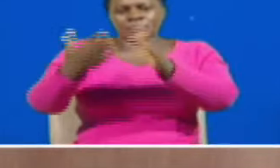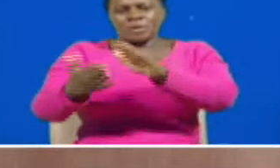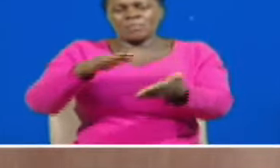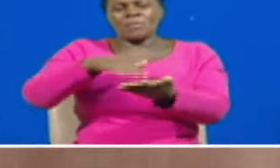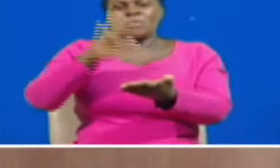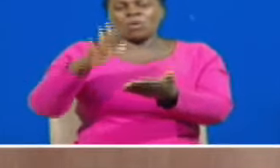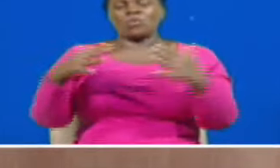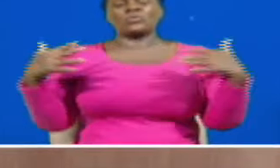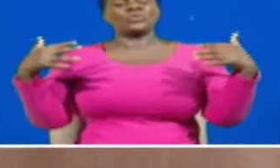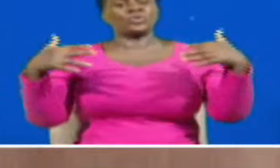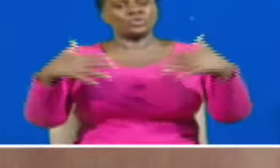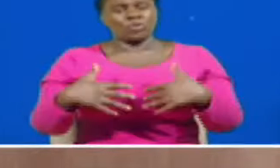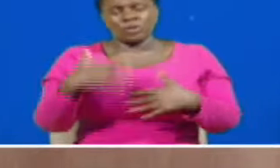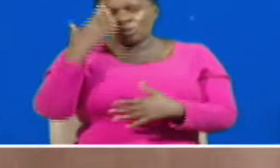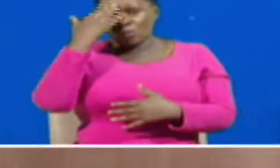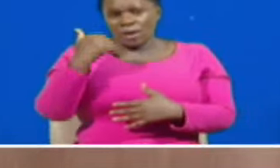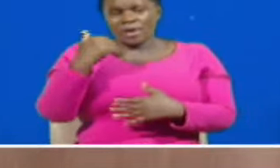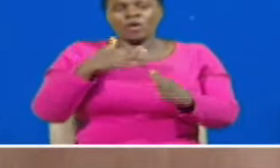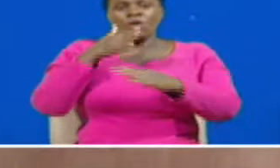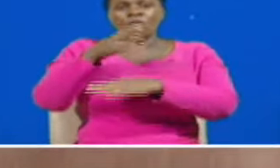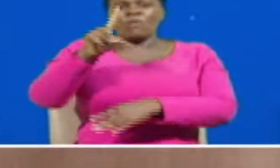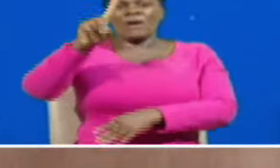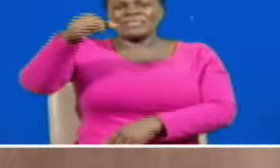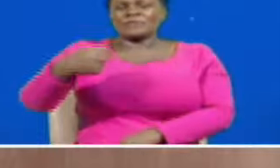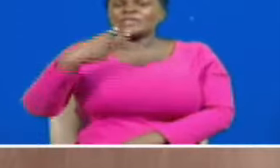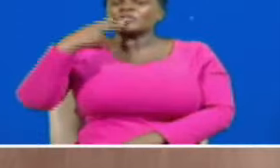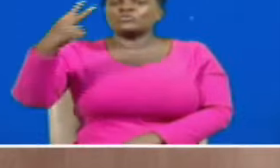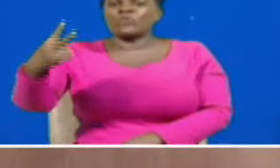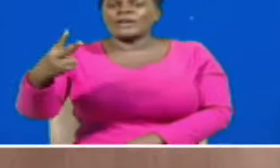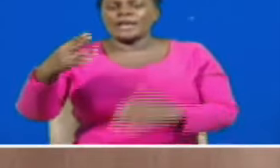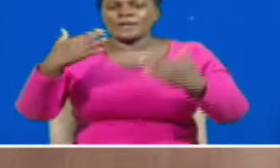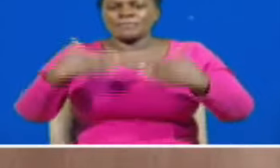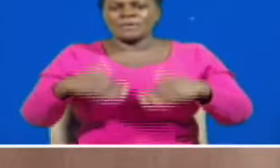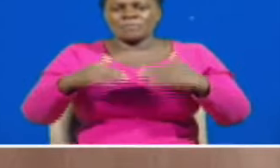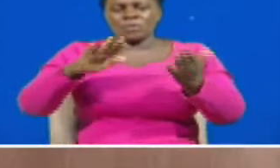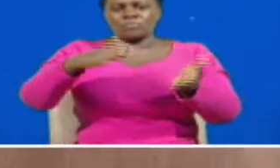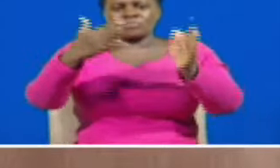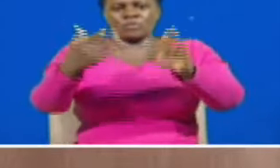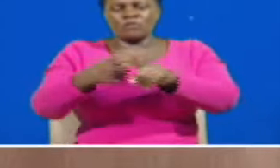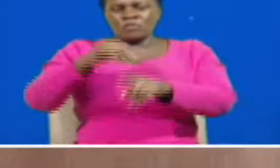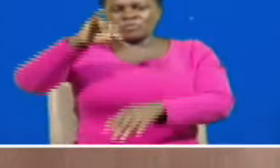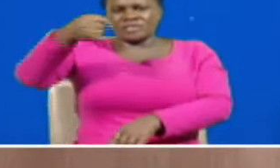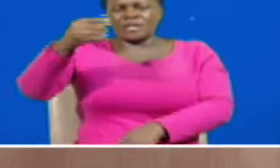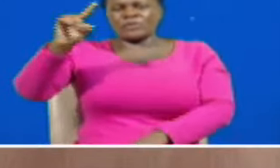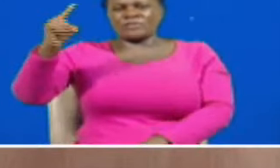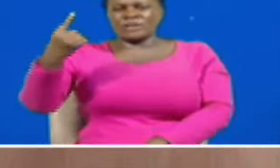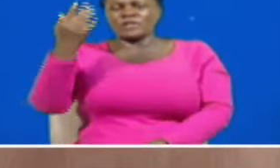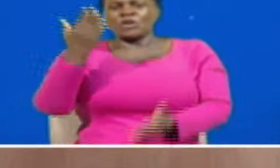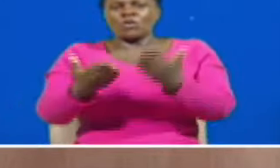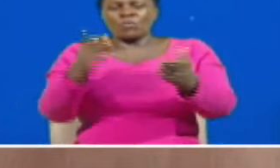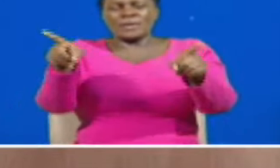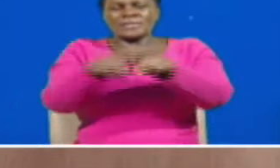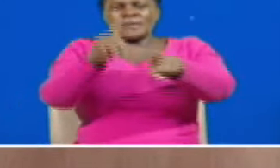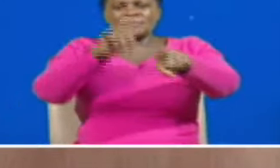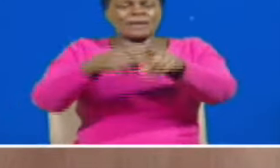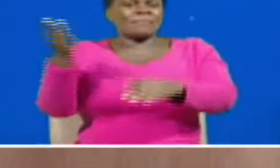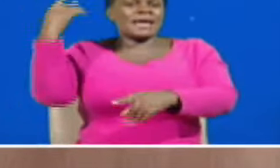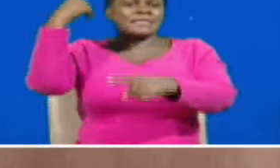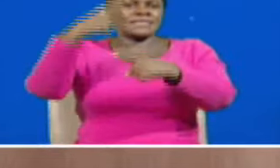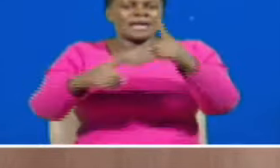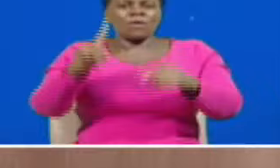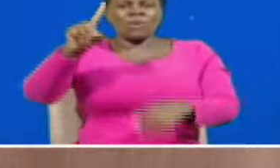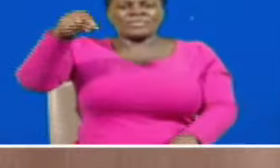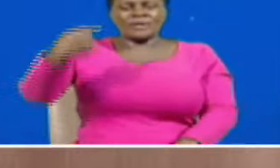roads is alarming, given more than 1,200 people have died since January 1st, compared to the same period last year,